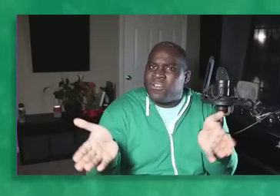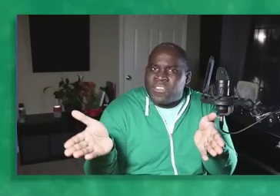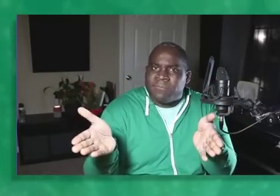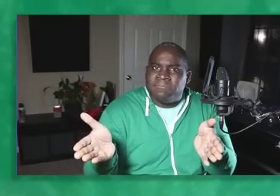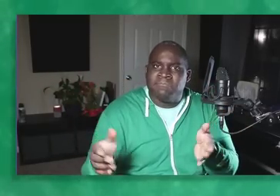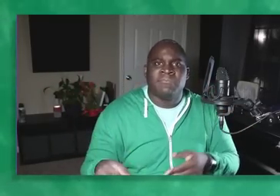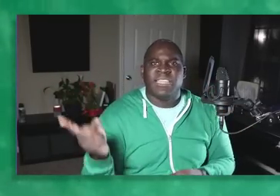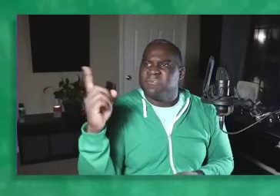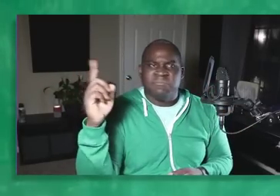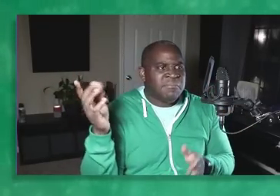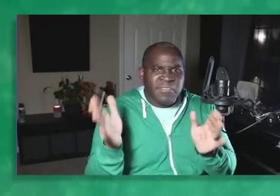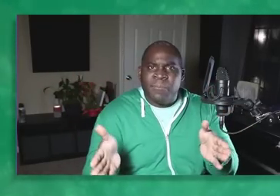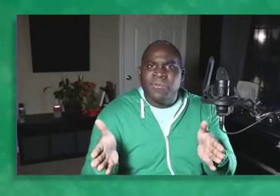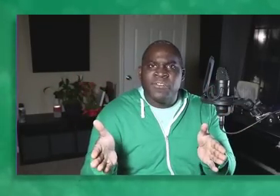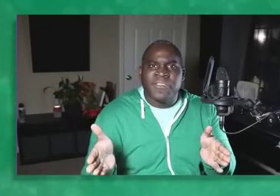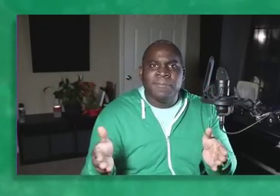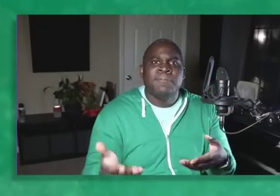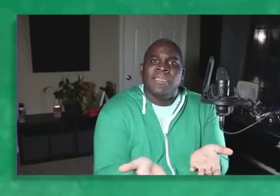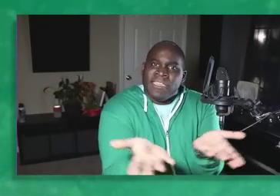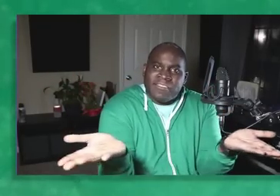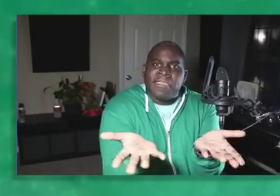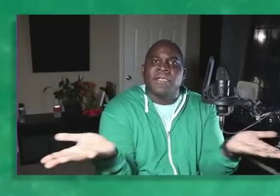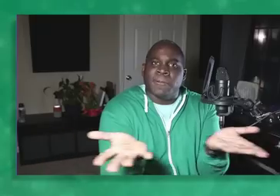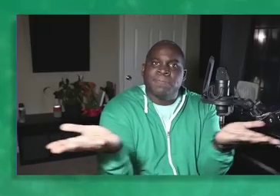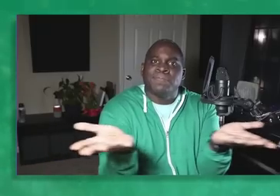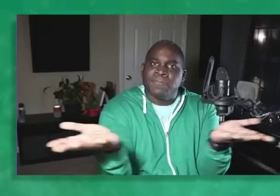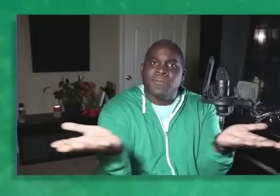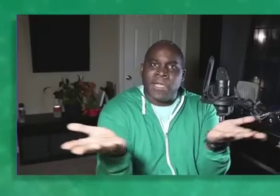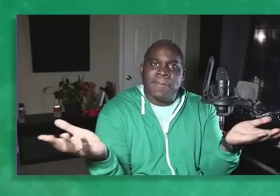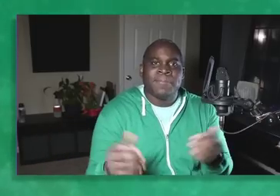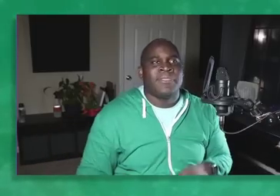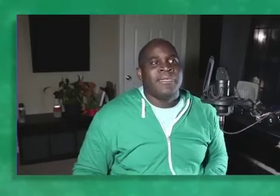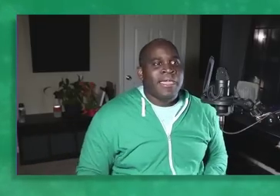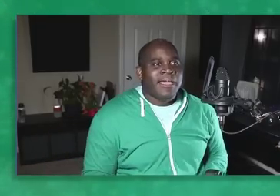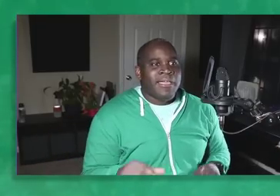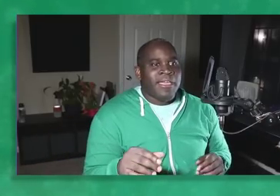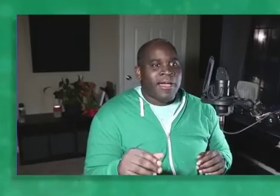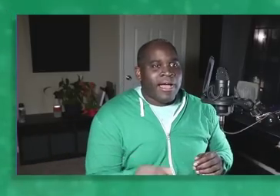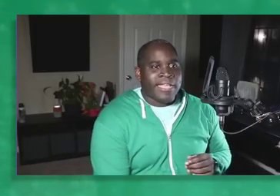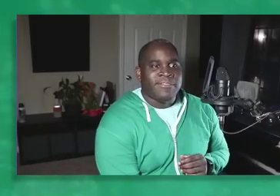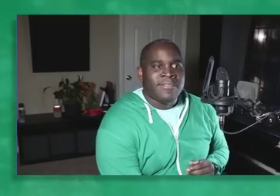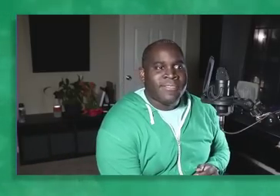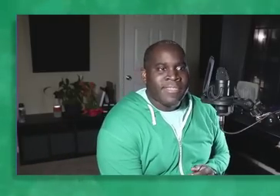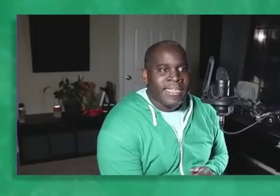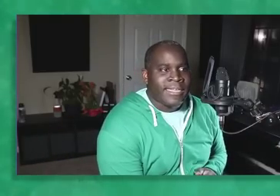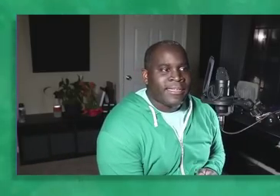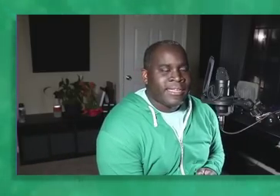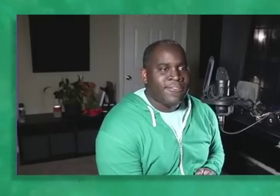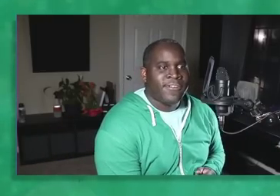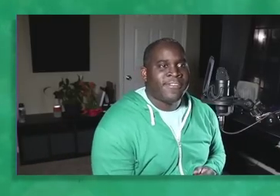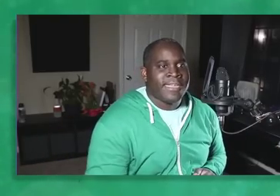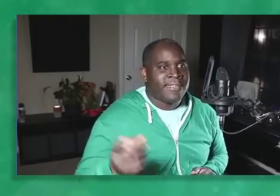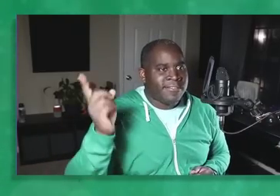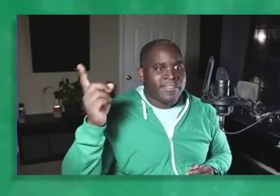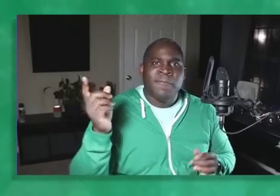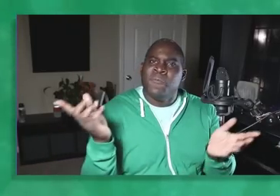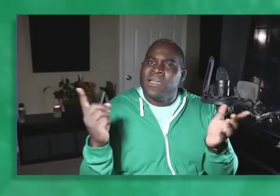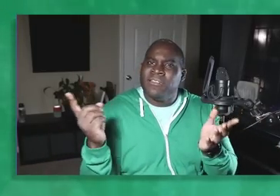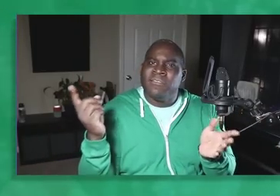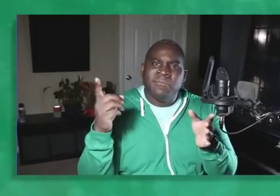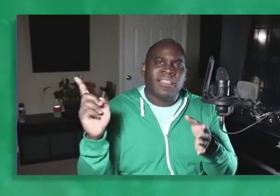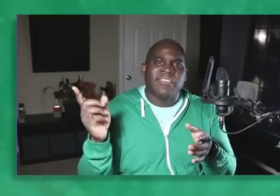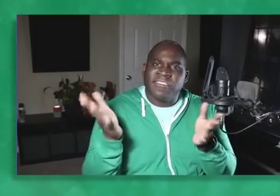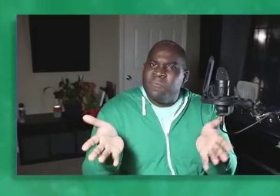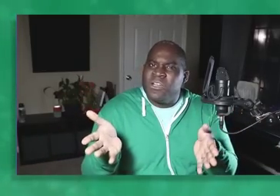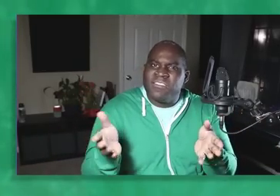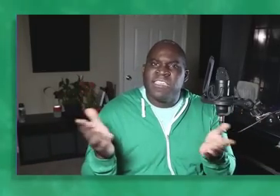some person, like some person is here, right? I think if she's saying